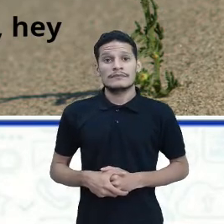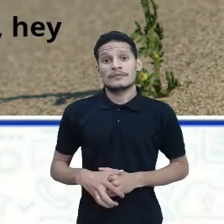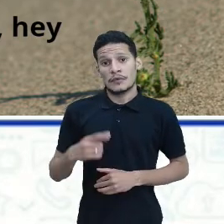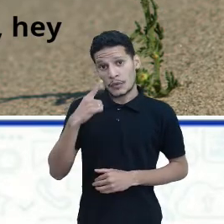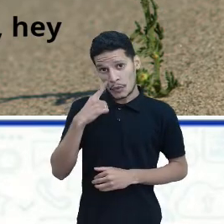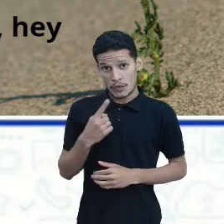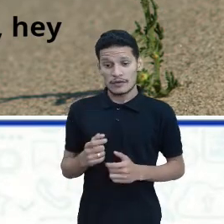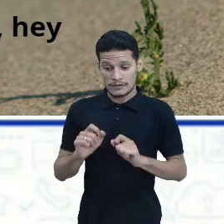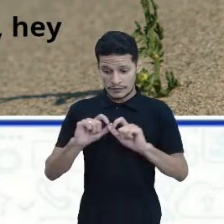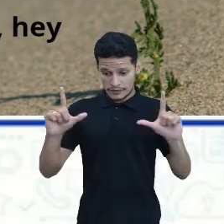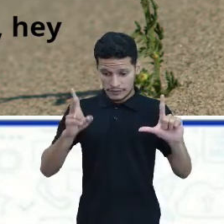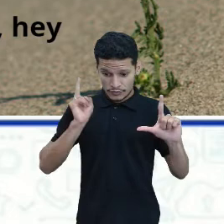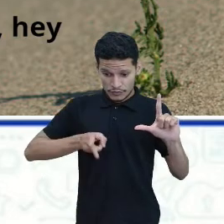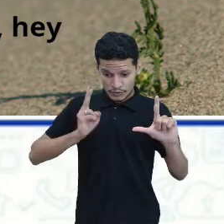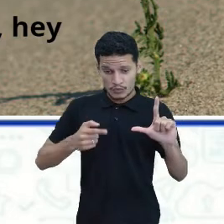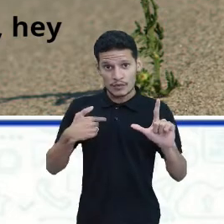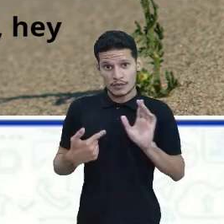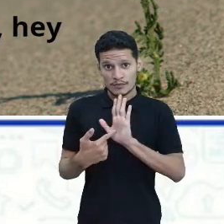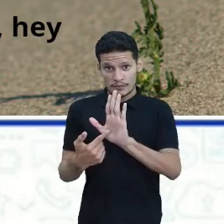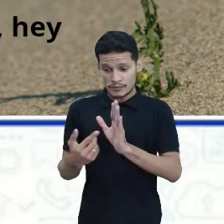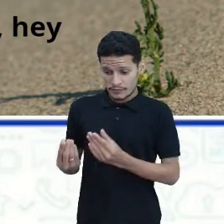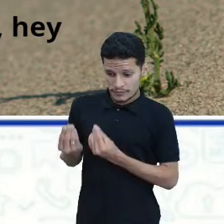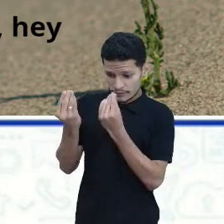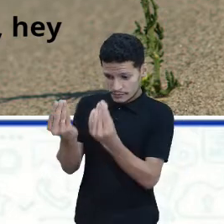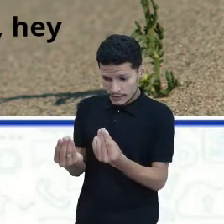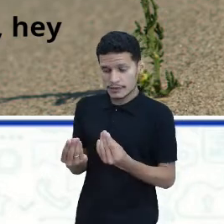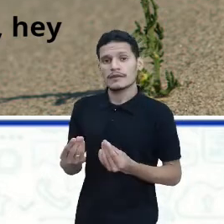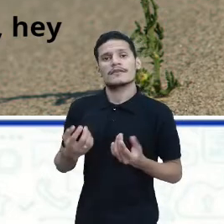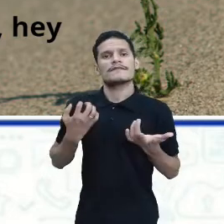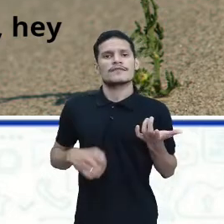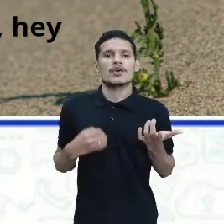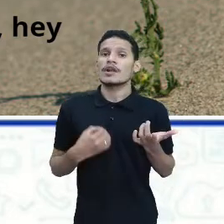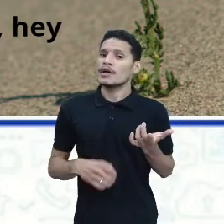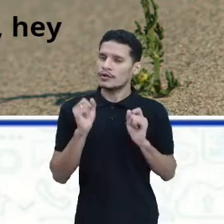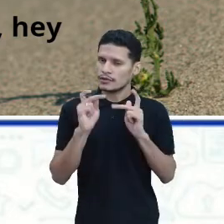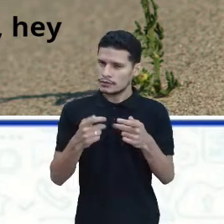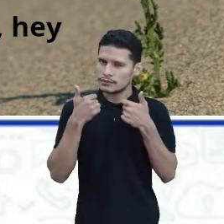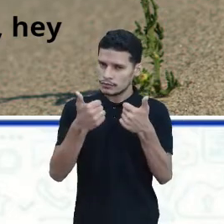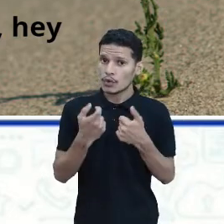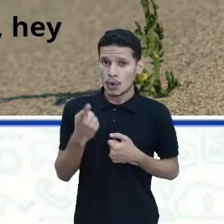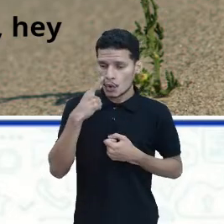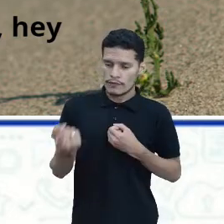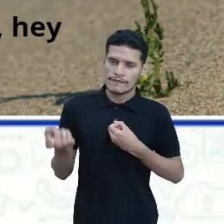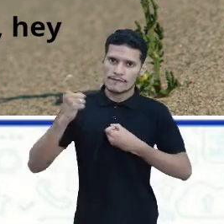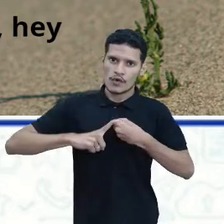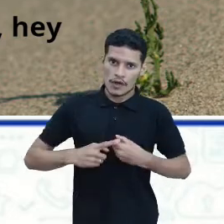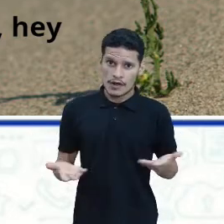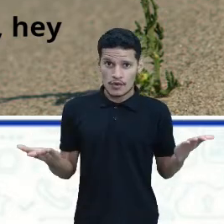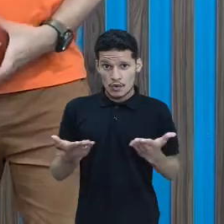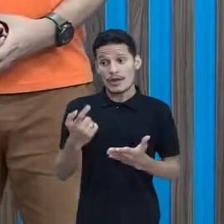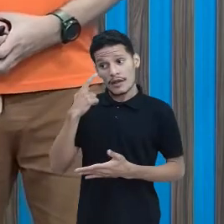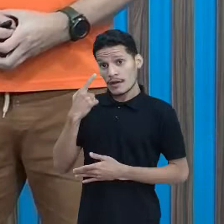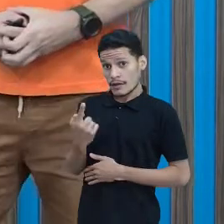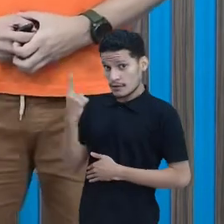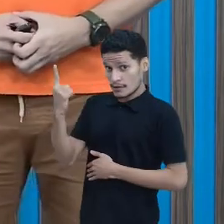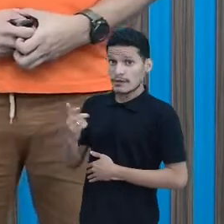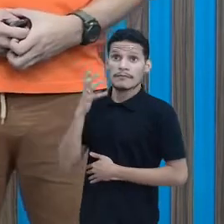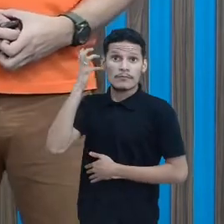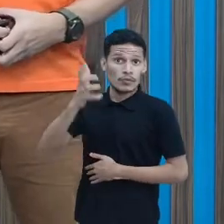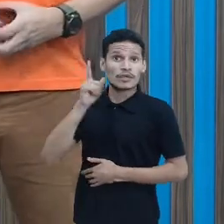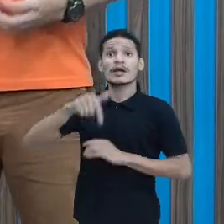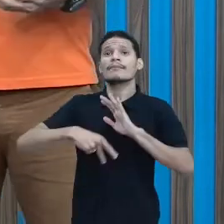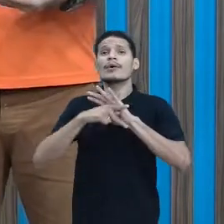Segura no slide para poder botar o violão pro professor aqui, Rony. Isso, muito bem, bonitinho. Gente, seguinte. Essa é a música I Will